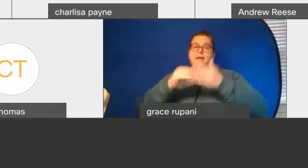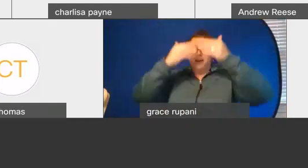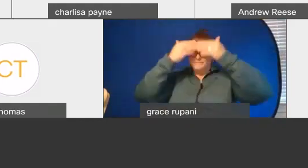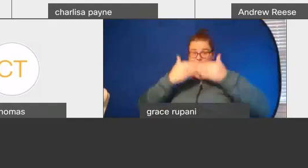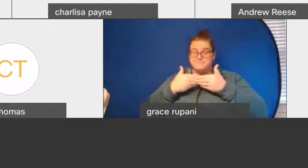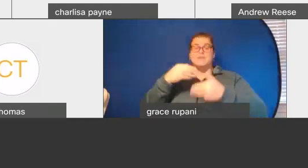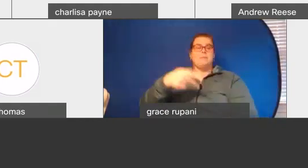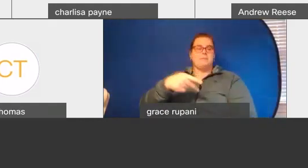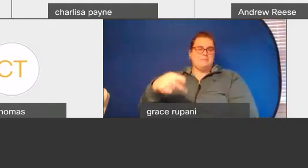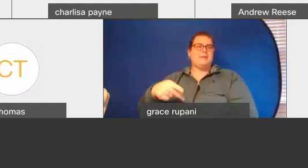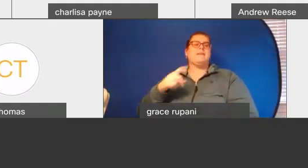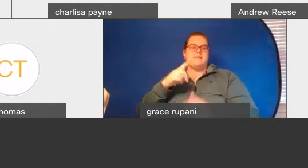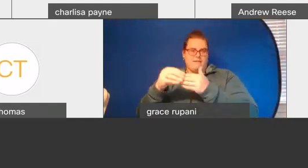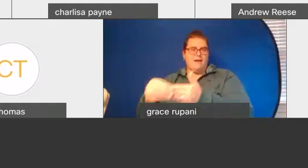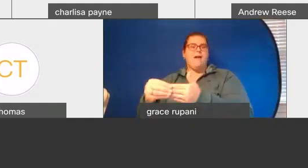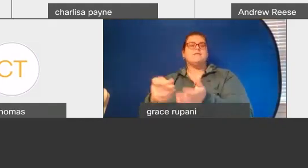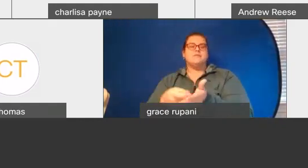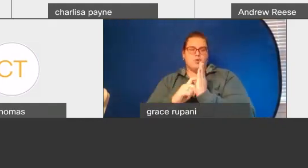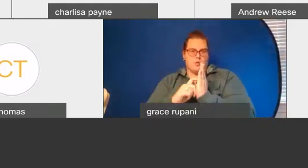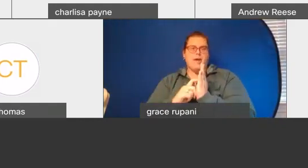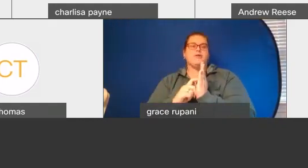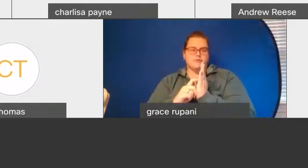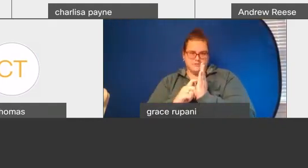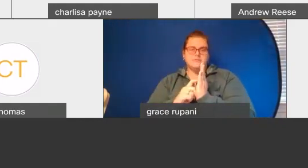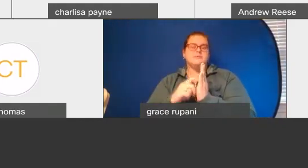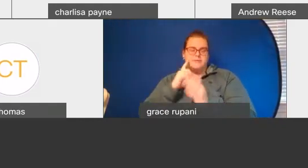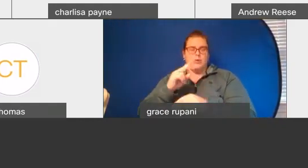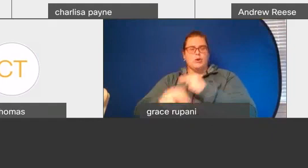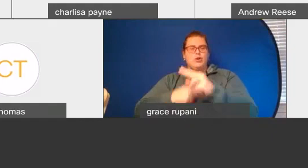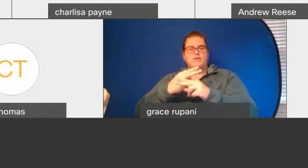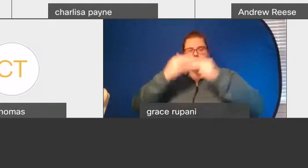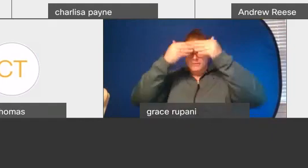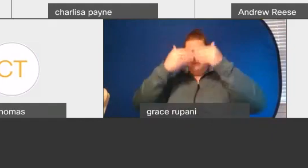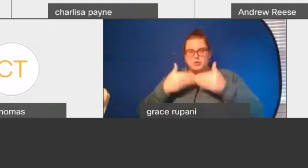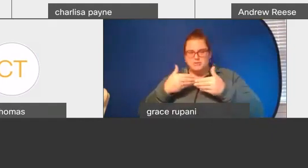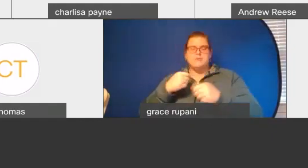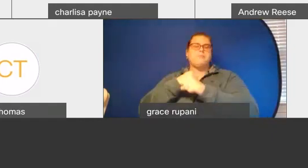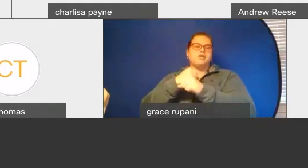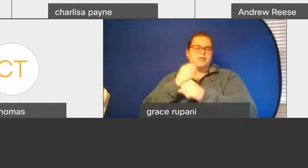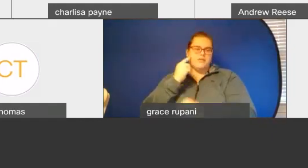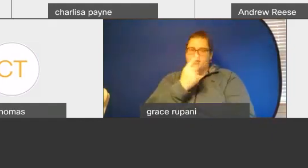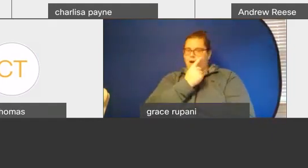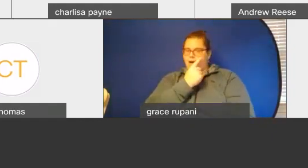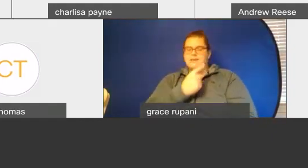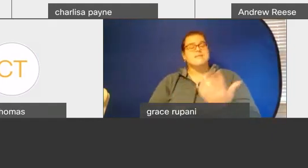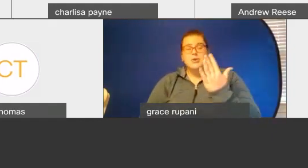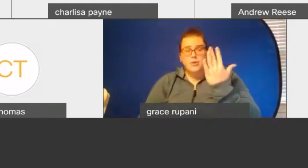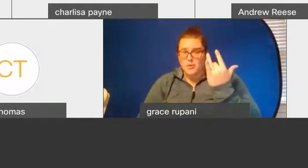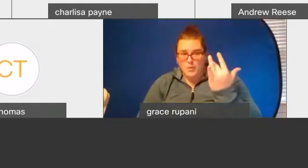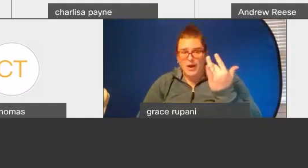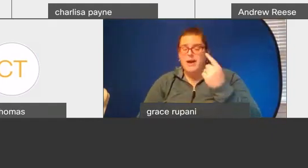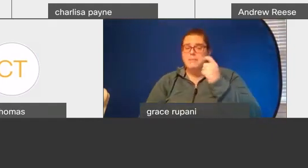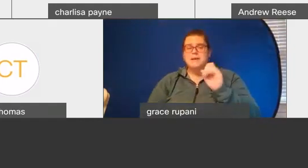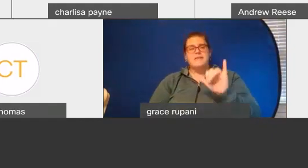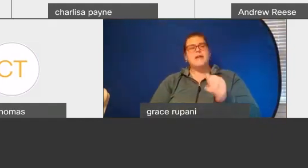guidance means in terms of universal eye protection. And the reason for that is that this is one of the ways that